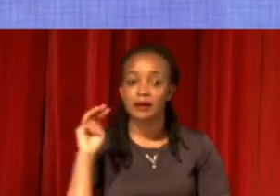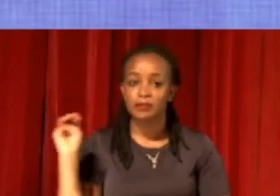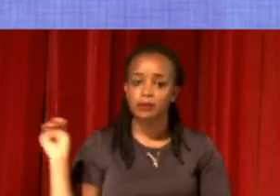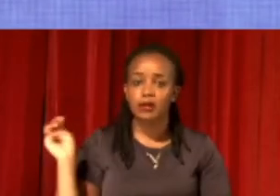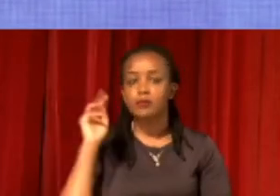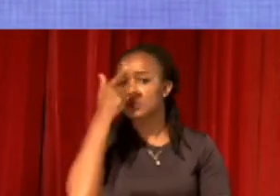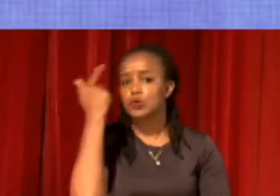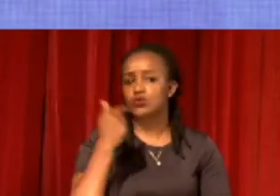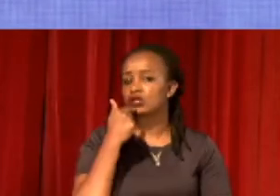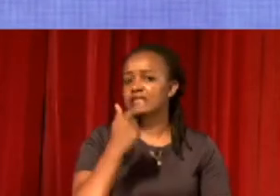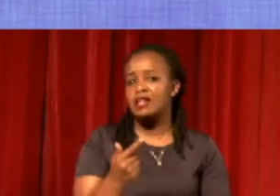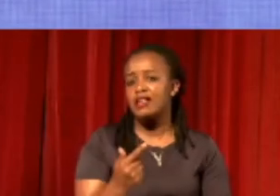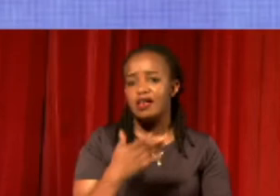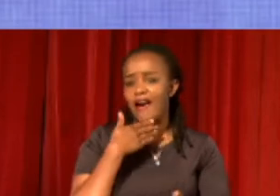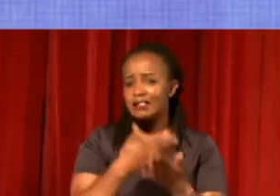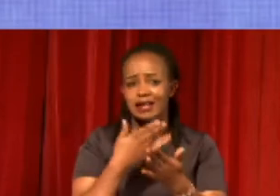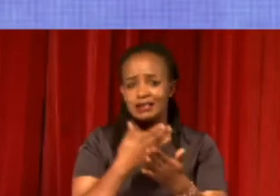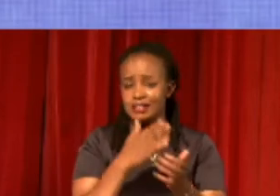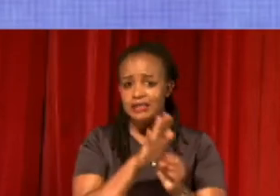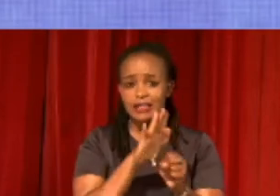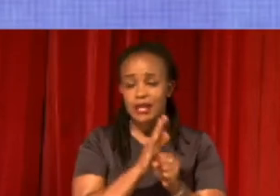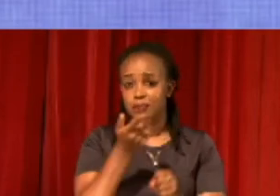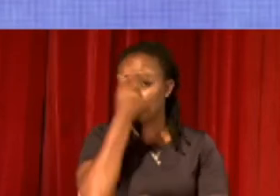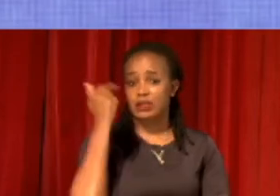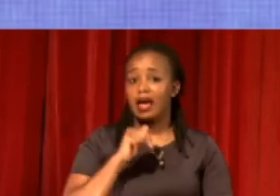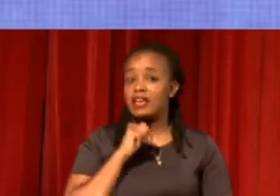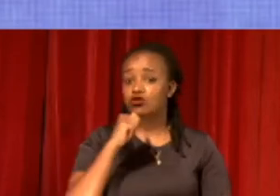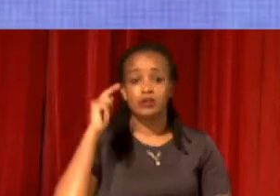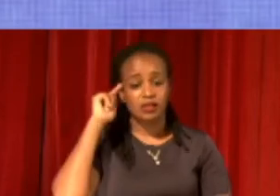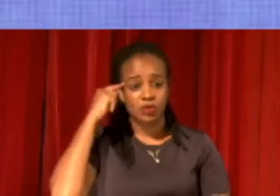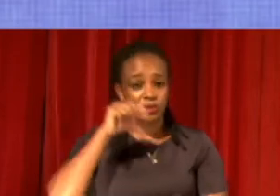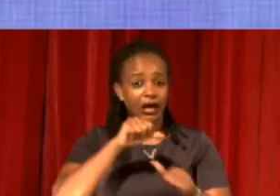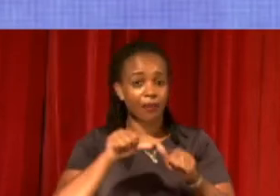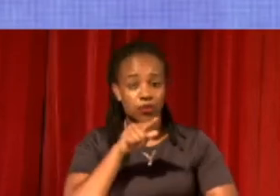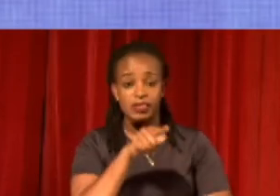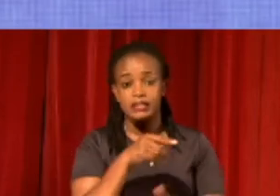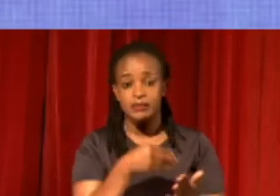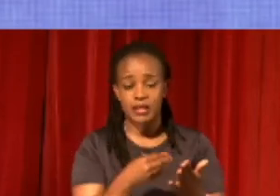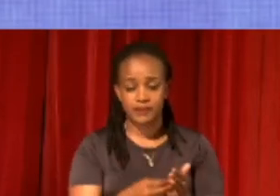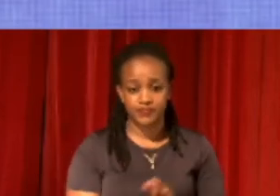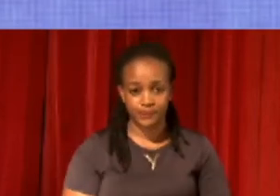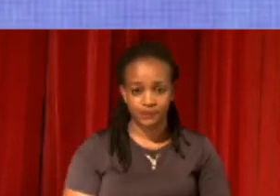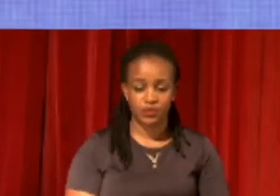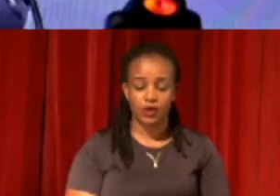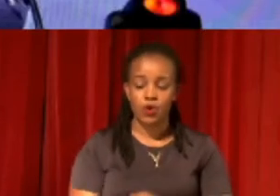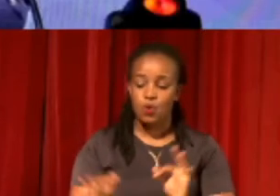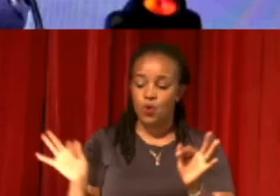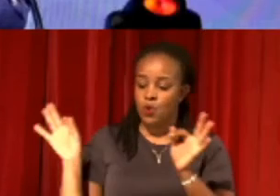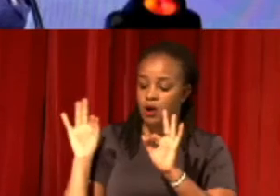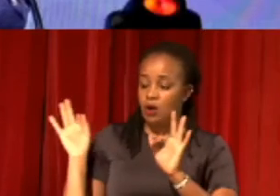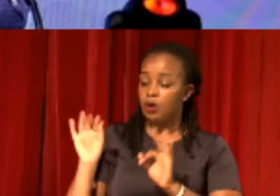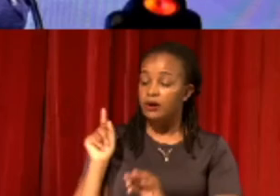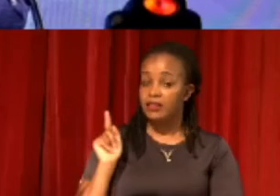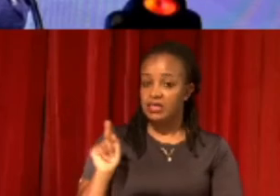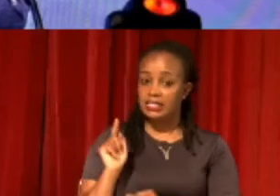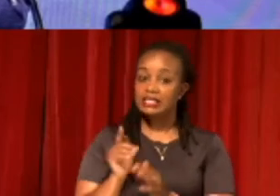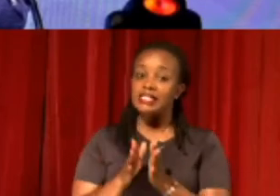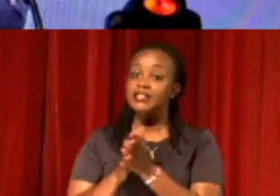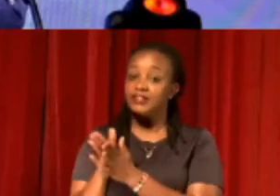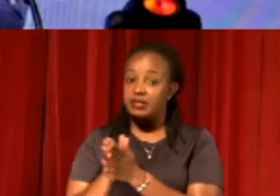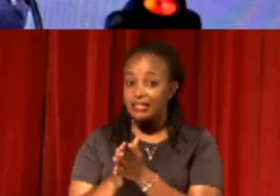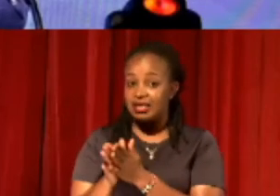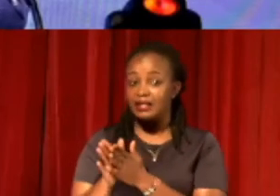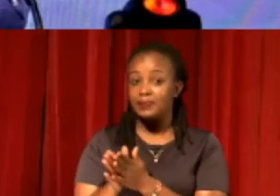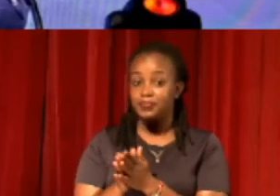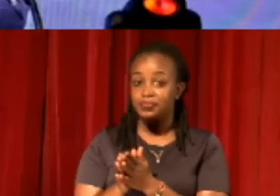something, even personally, I would have not thought about it in terms of distribution. Oh, wow, that's interesting. It's great I don't know that